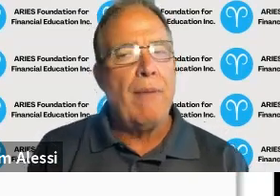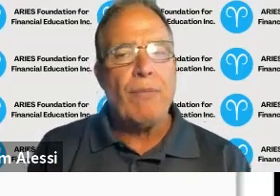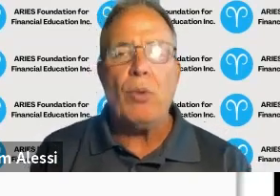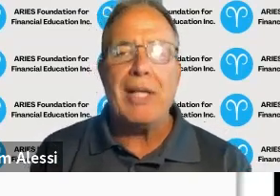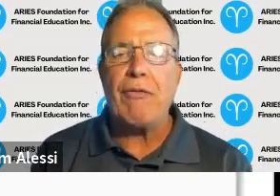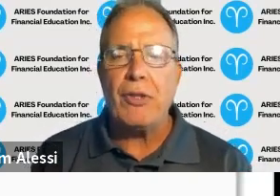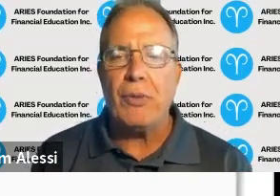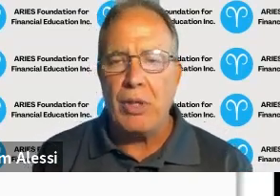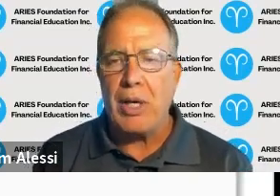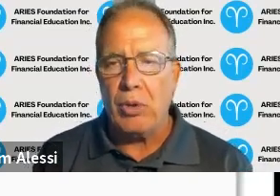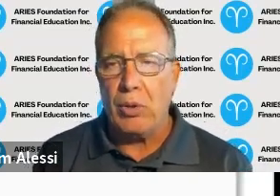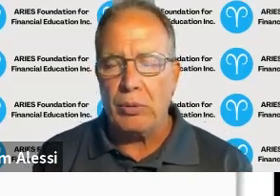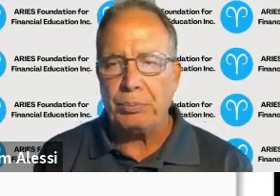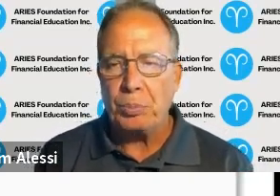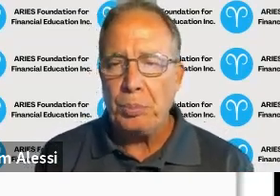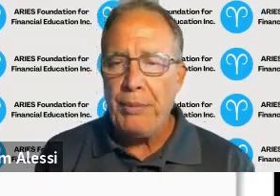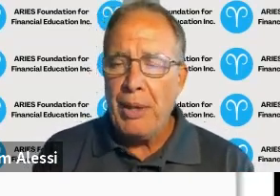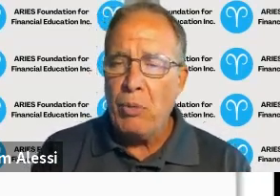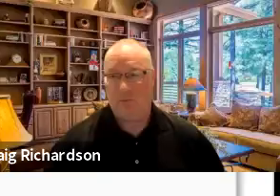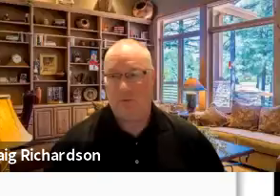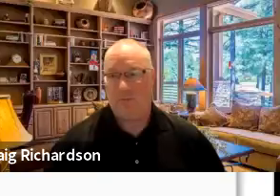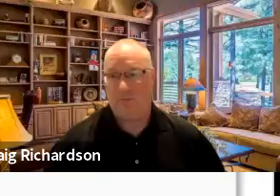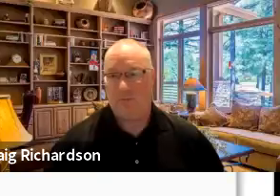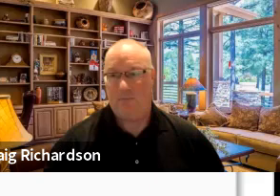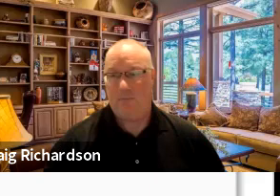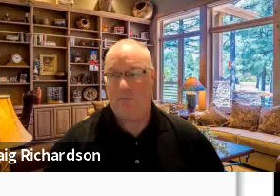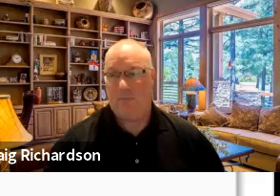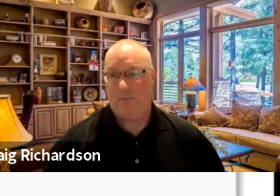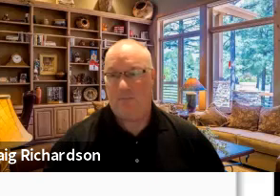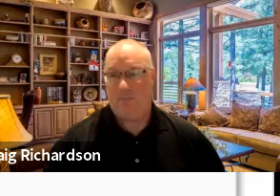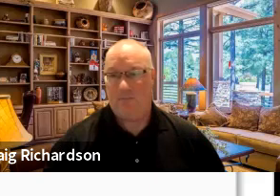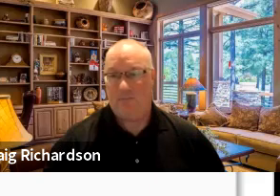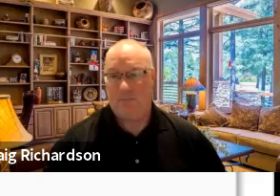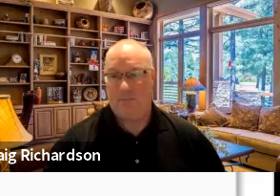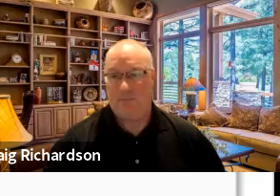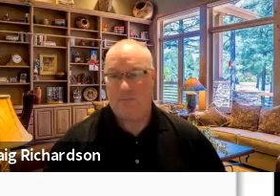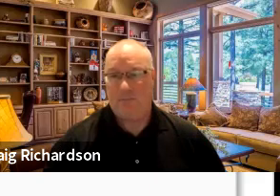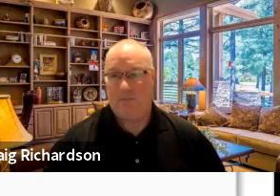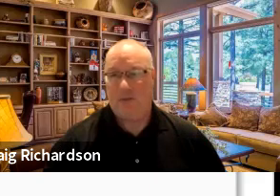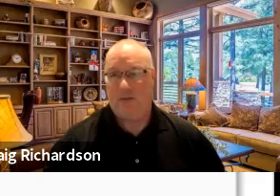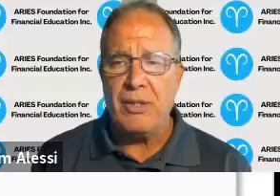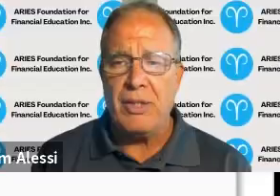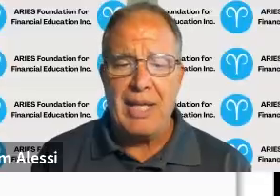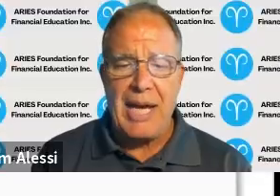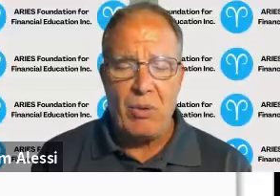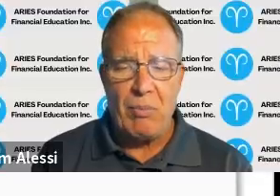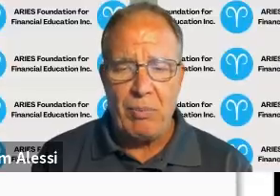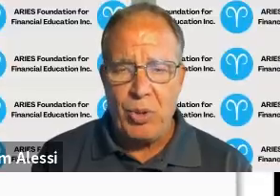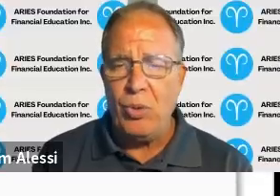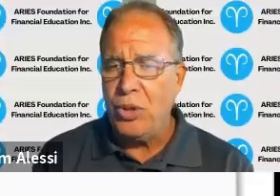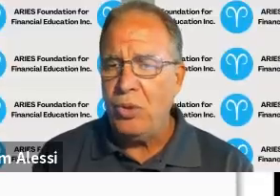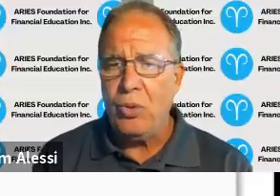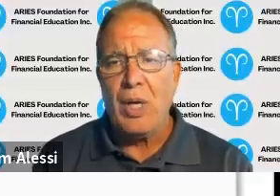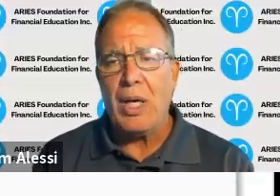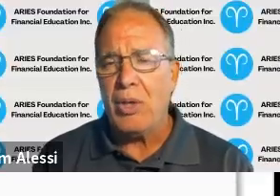So you are definitely not alone. Sure. And one of the good things that comes from that is that